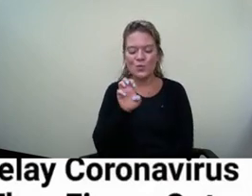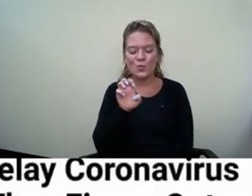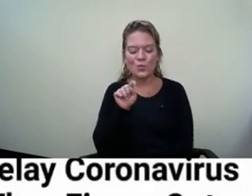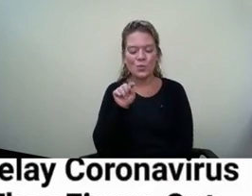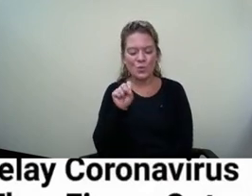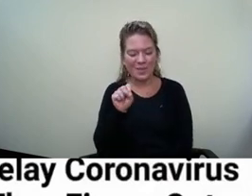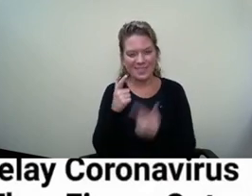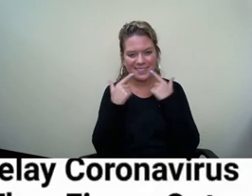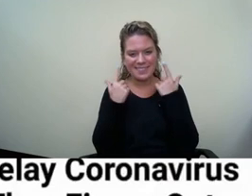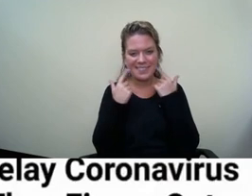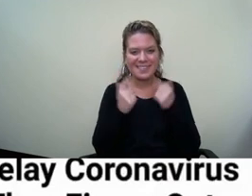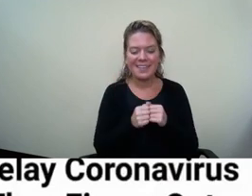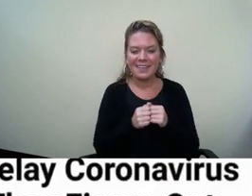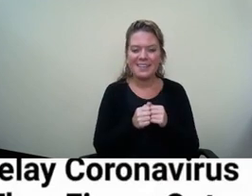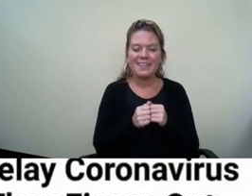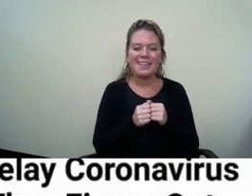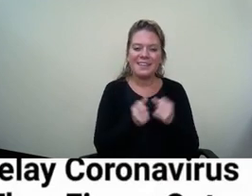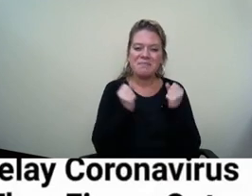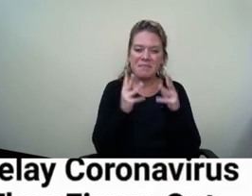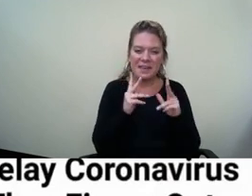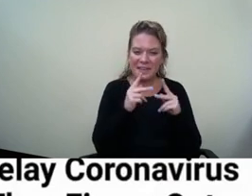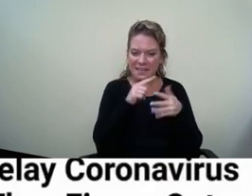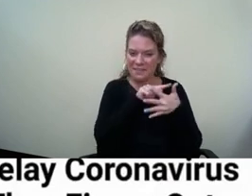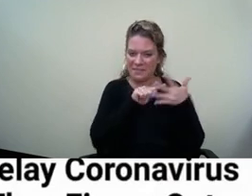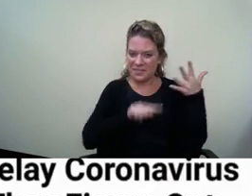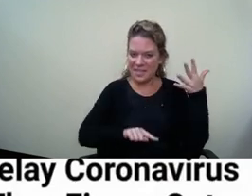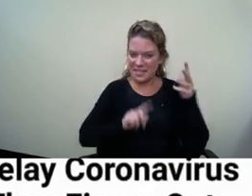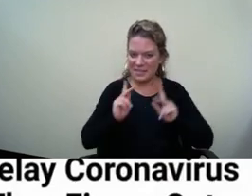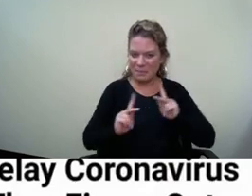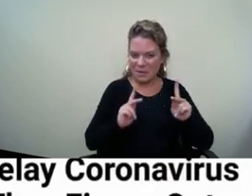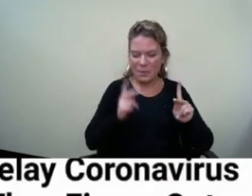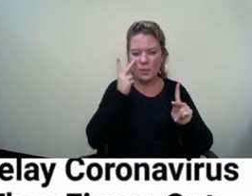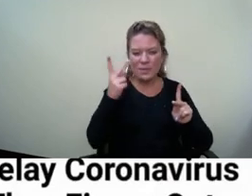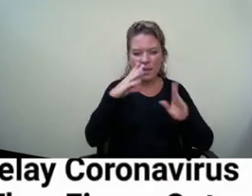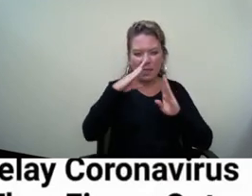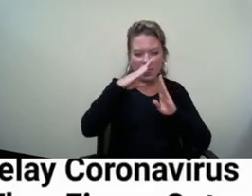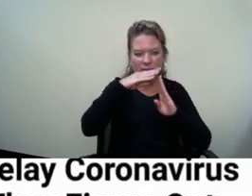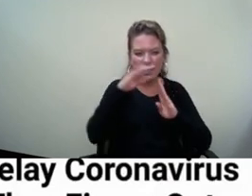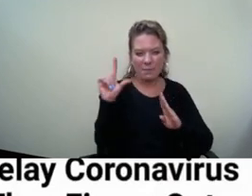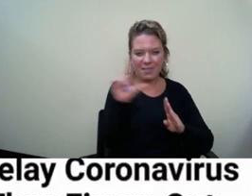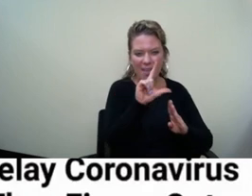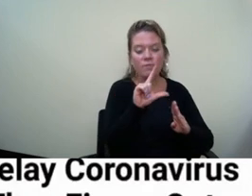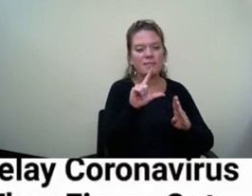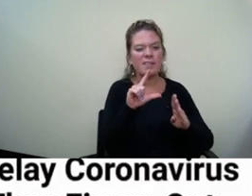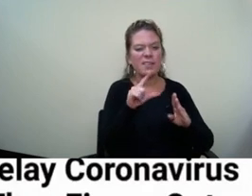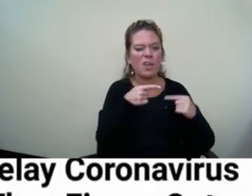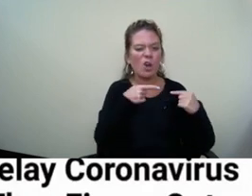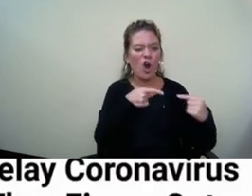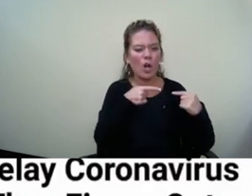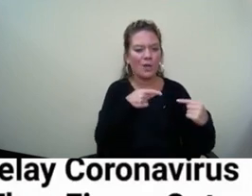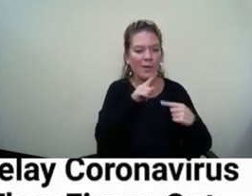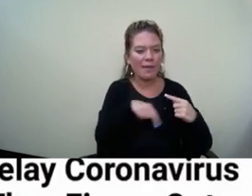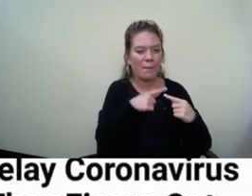these people kind of in like the top left here are kind of arguing about